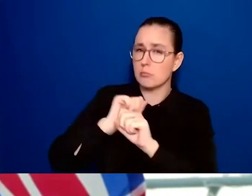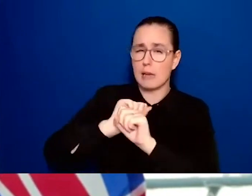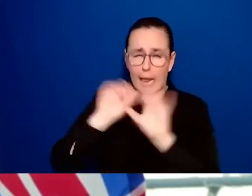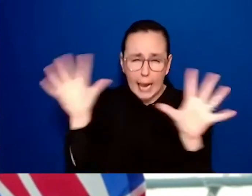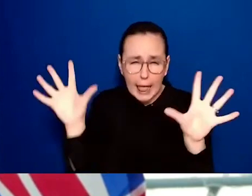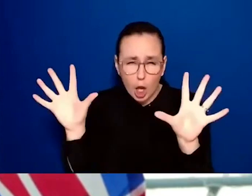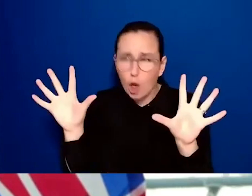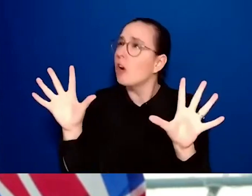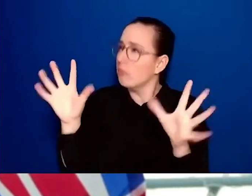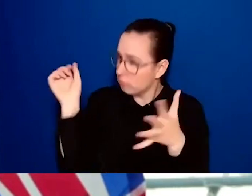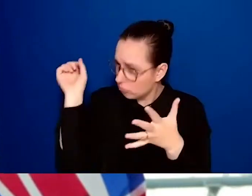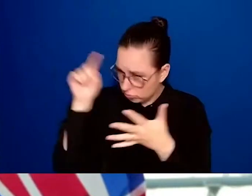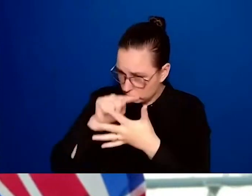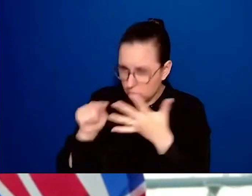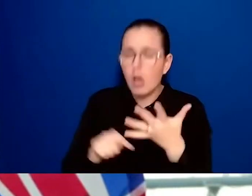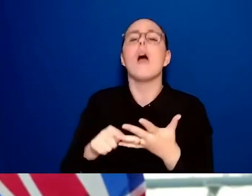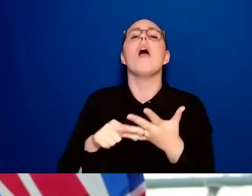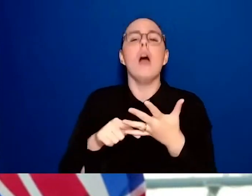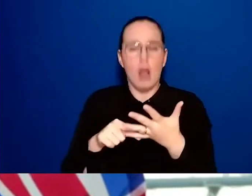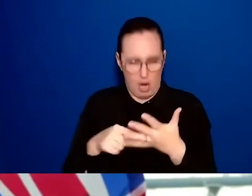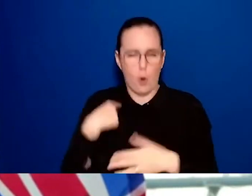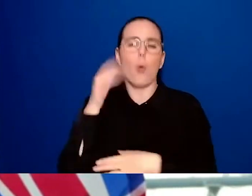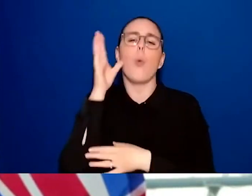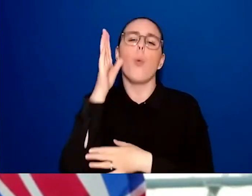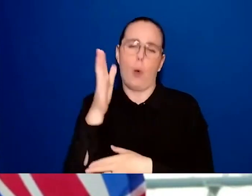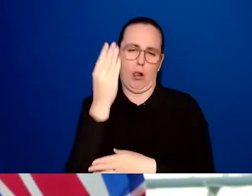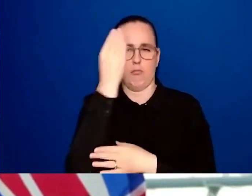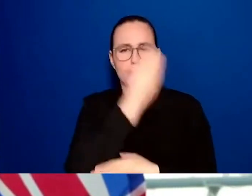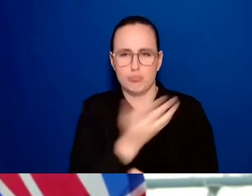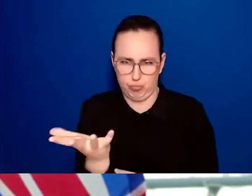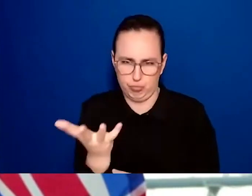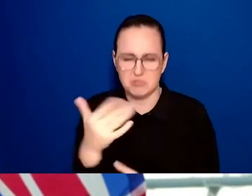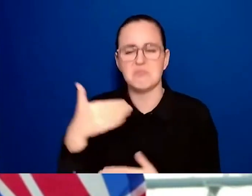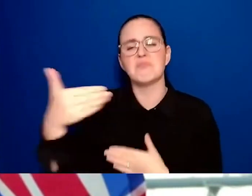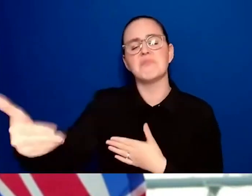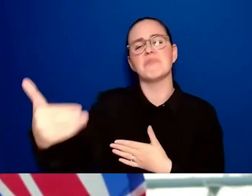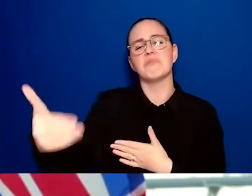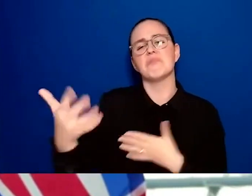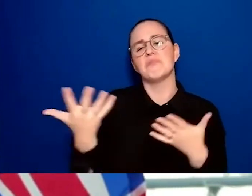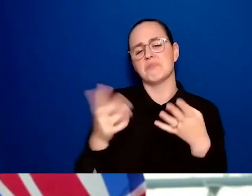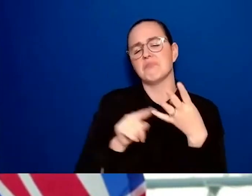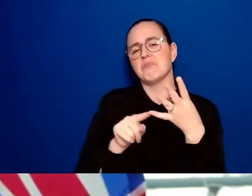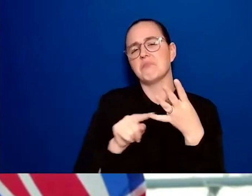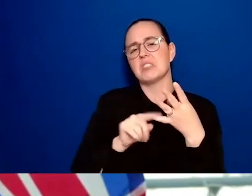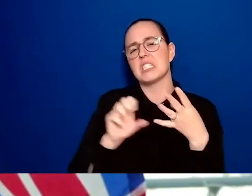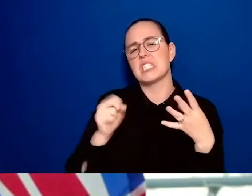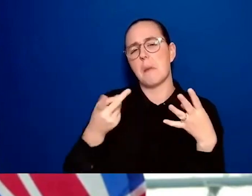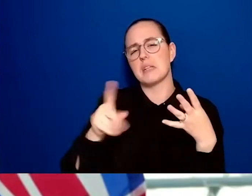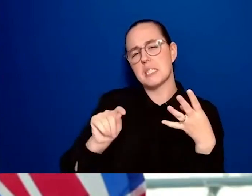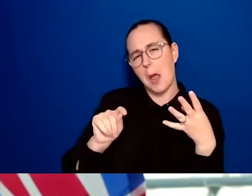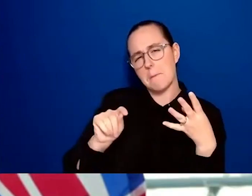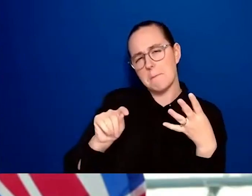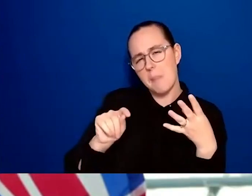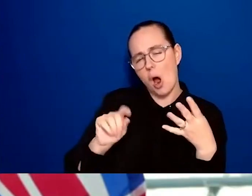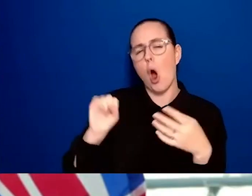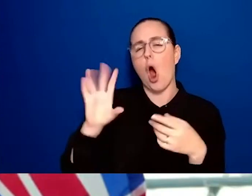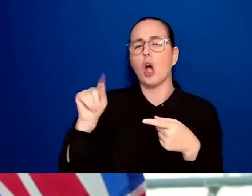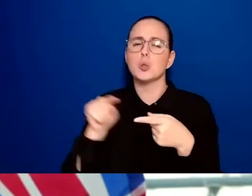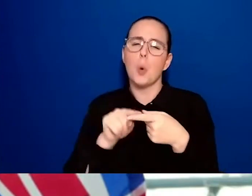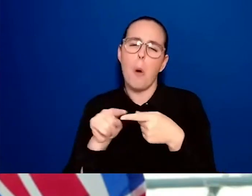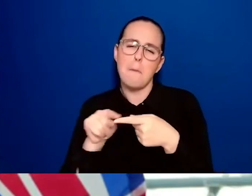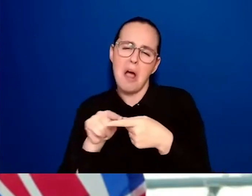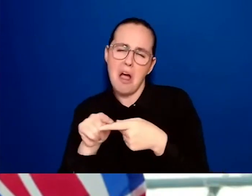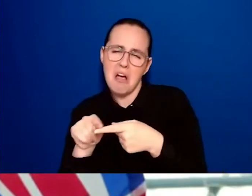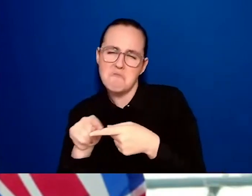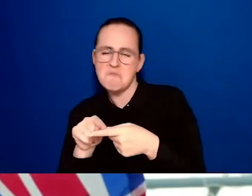that's likely to be later in September or early October. If you did not receive an invitation, you do not need a